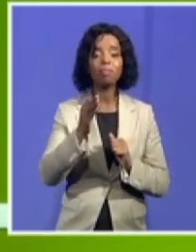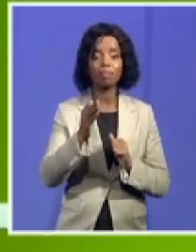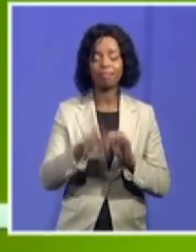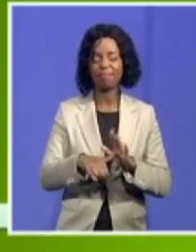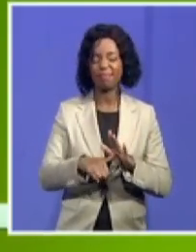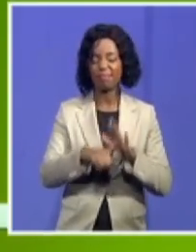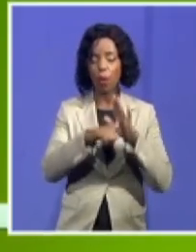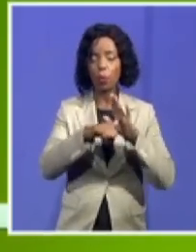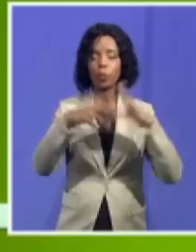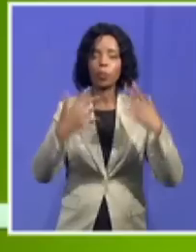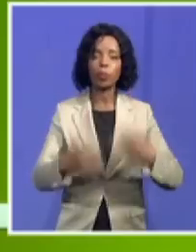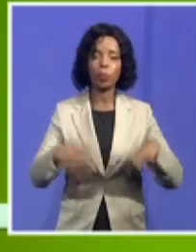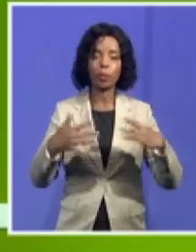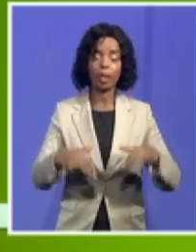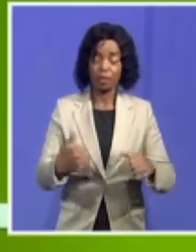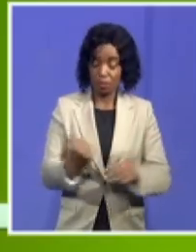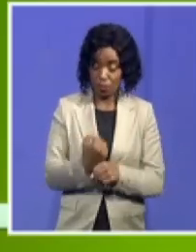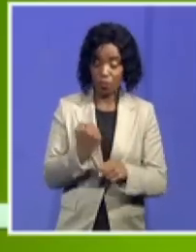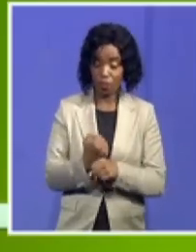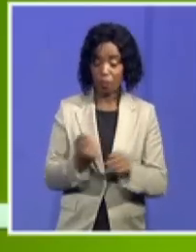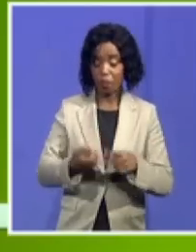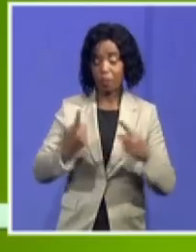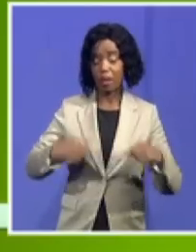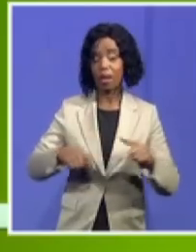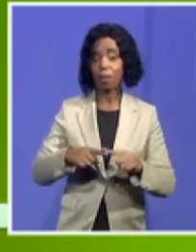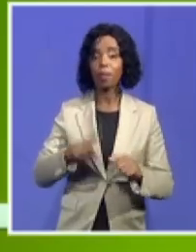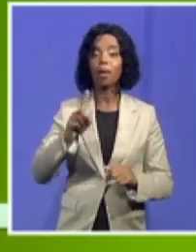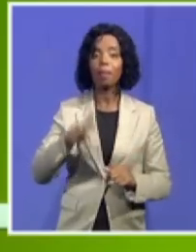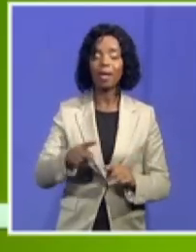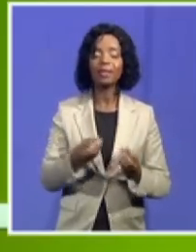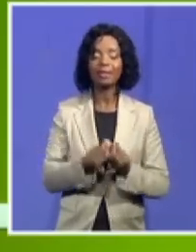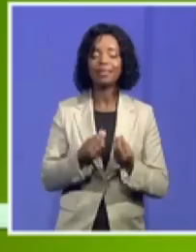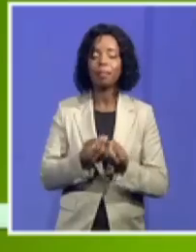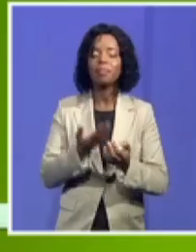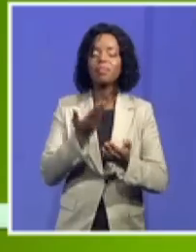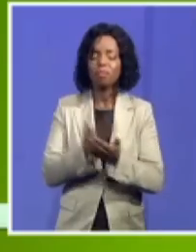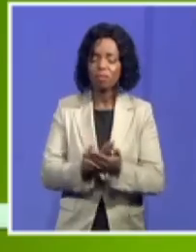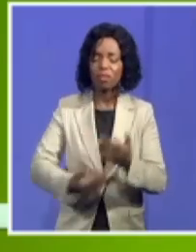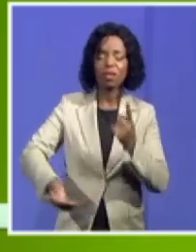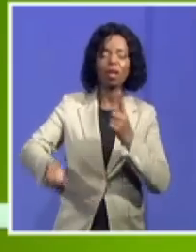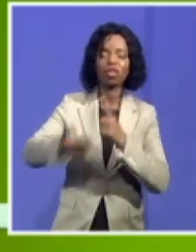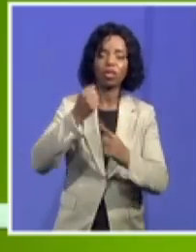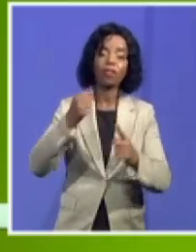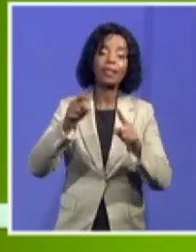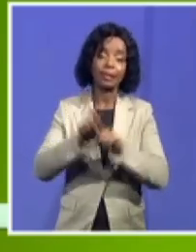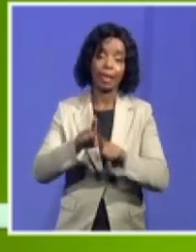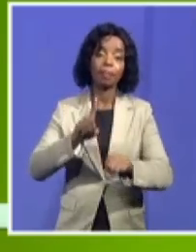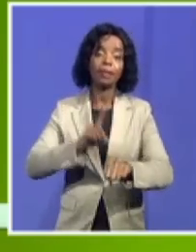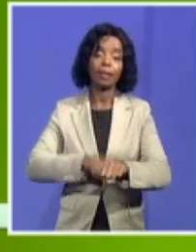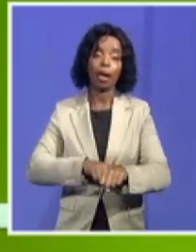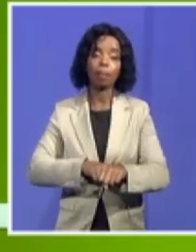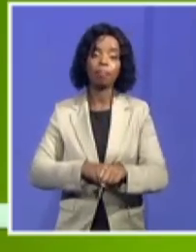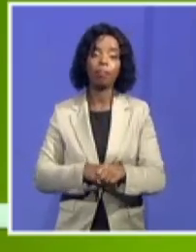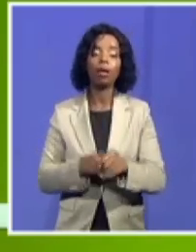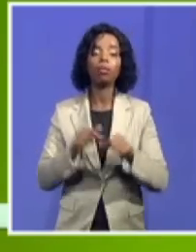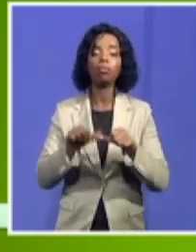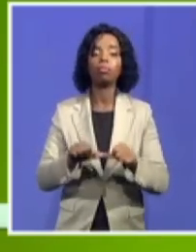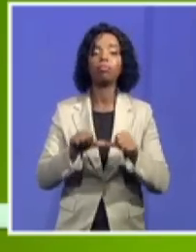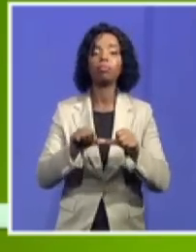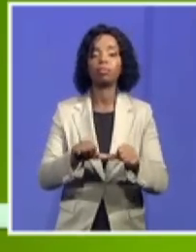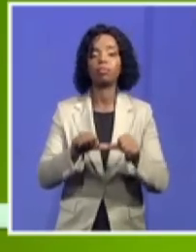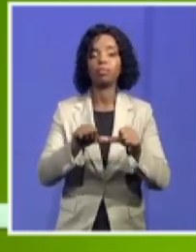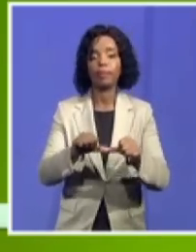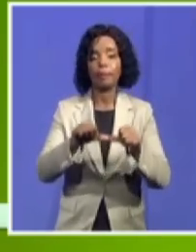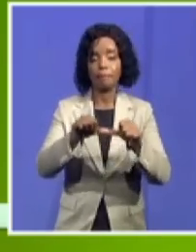both realistic, but they also have to be sustainable. We have resuscitated the successful